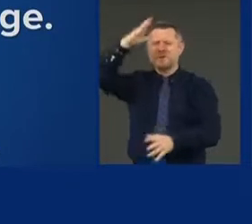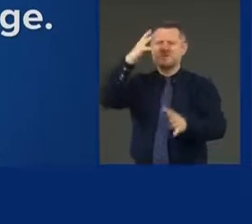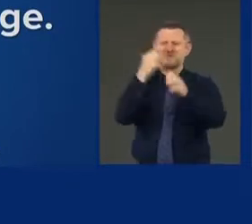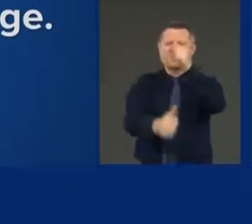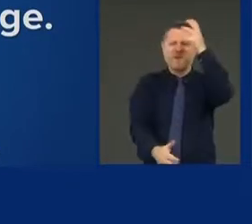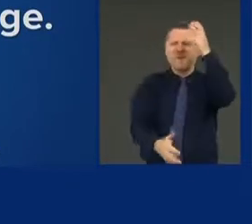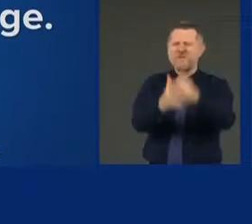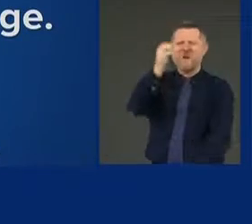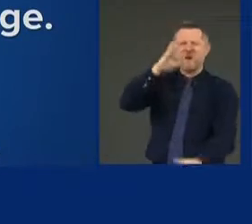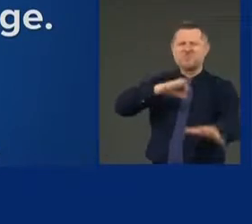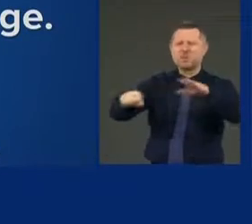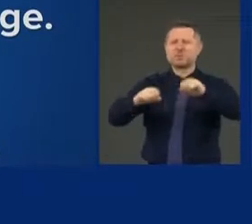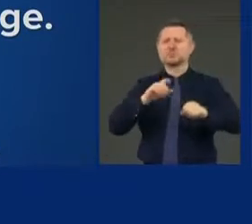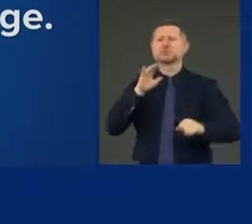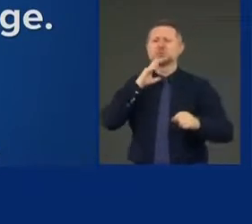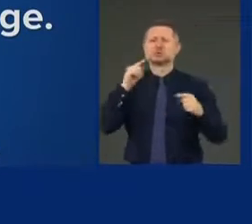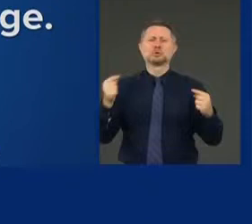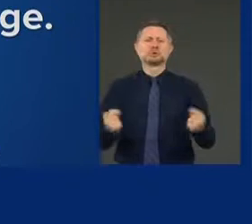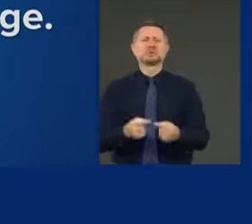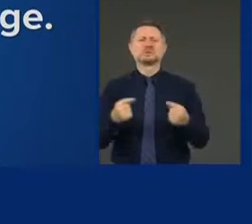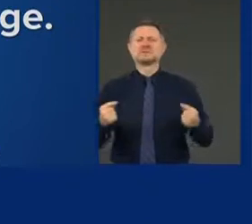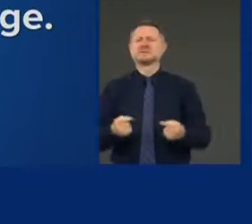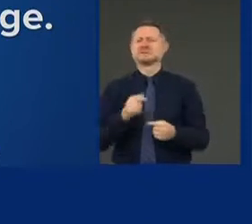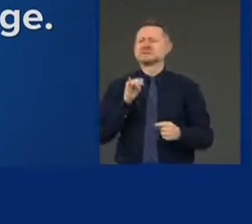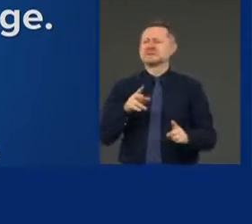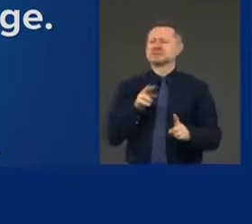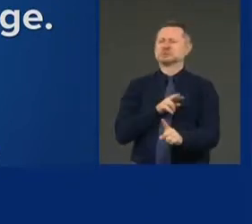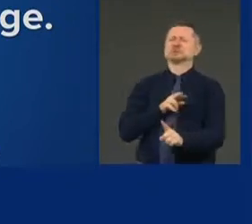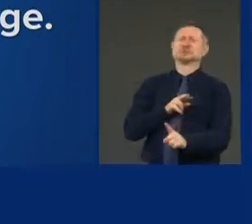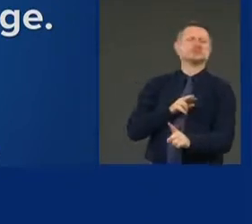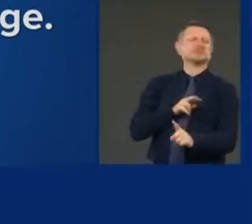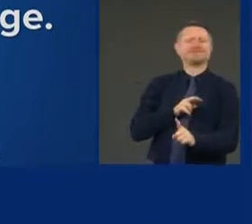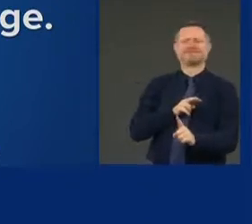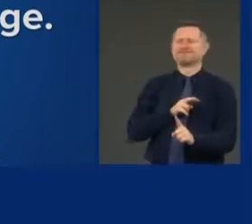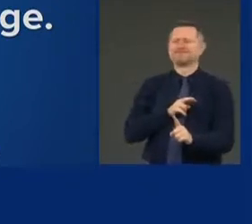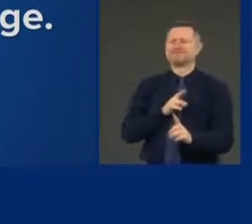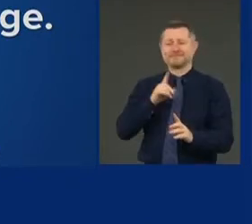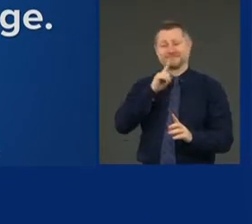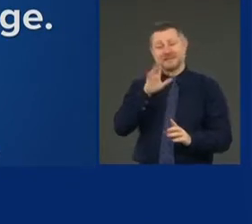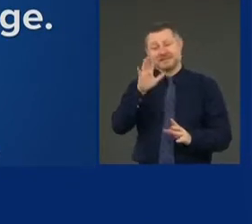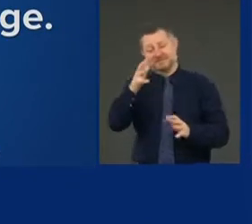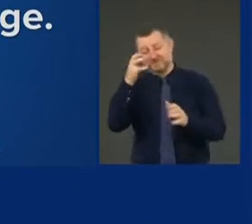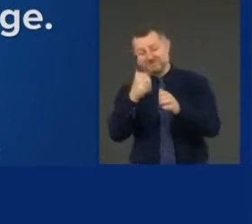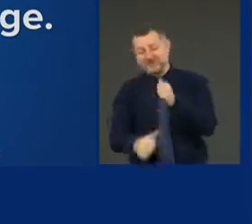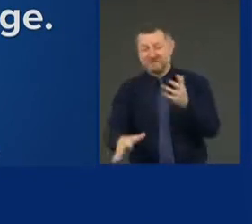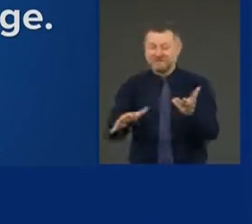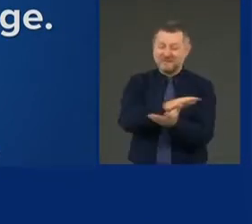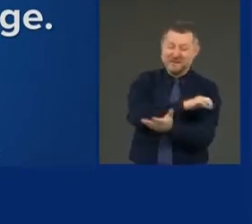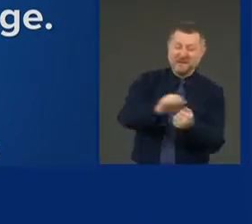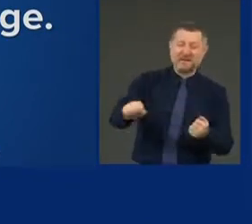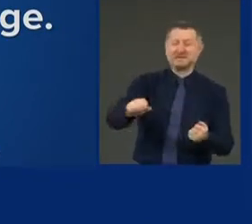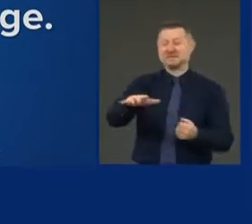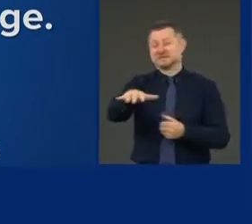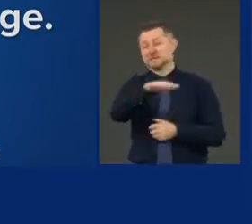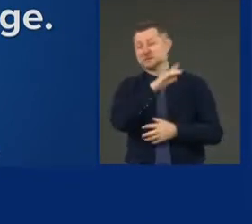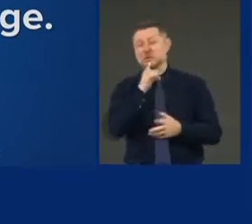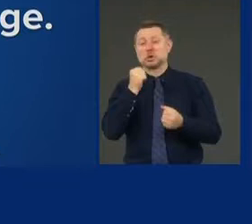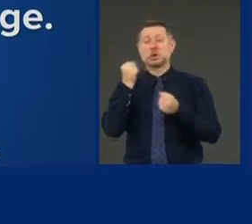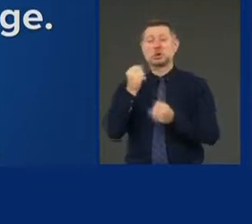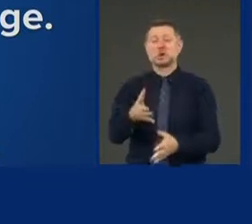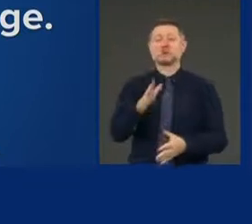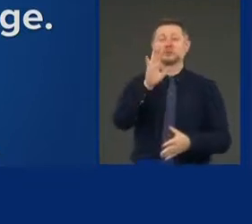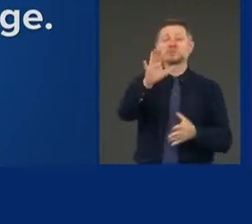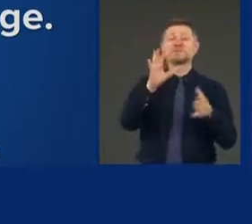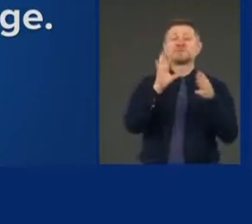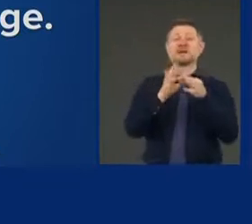the violence then obscures the righteousness of the message and the mission. And